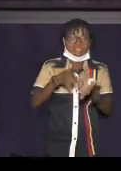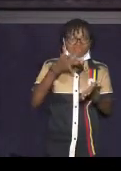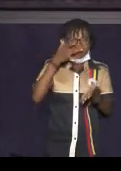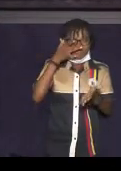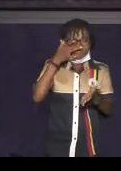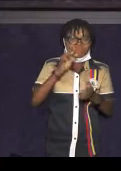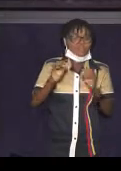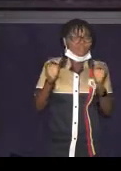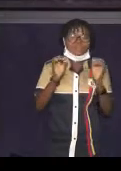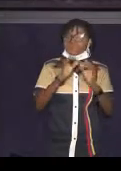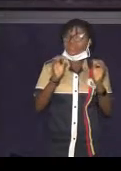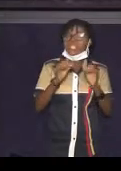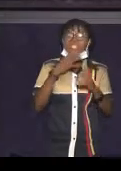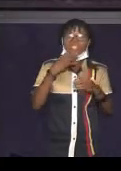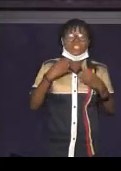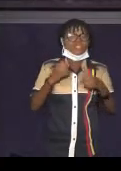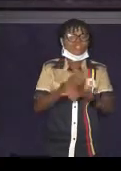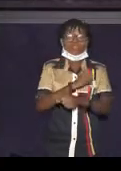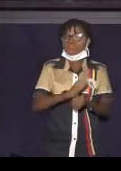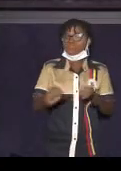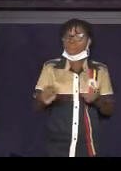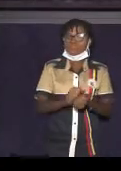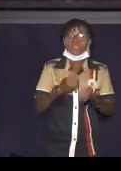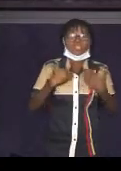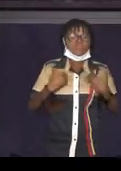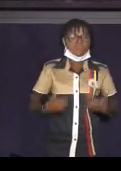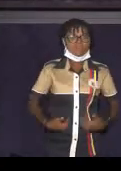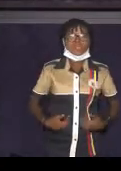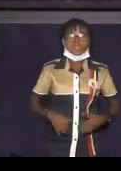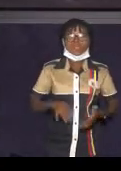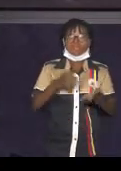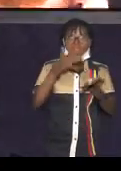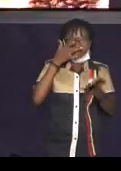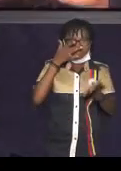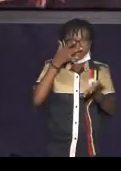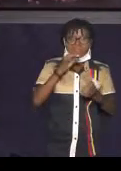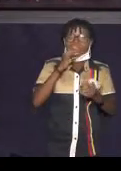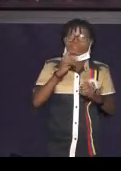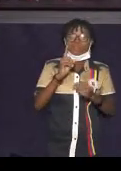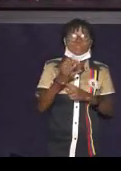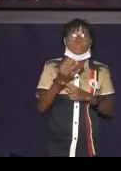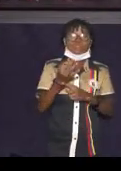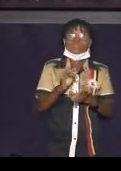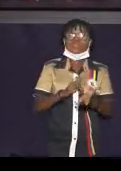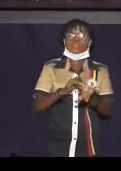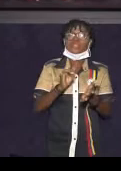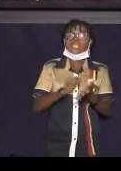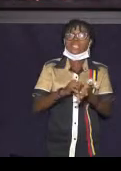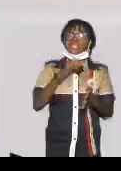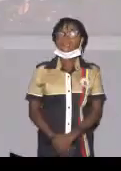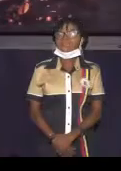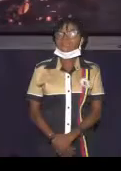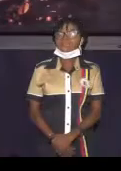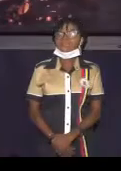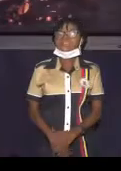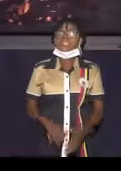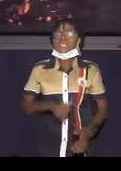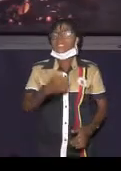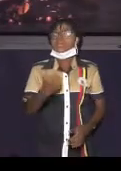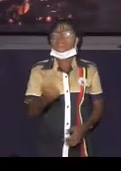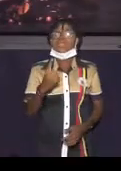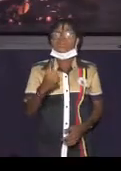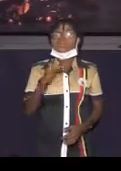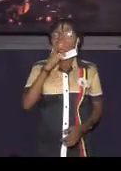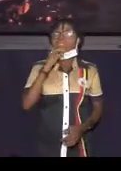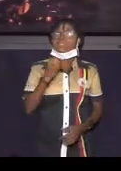damages to their body and to their body system. So cocaine is one of the drugs that has been abused. Another